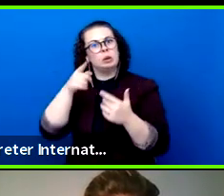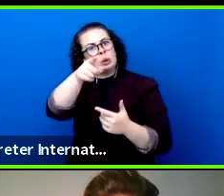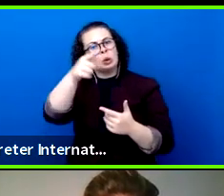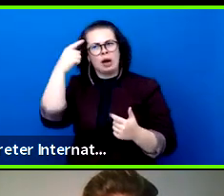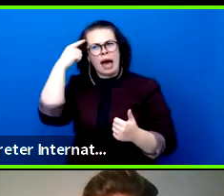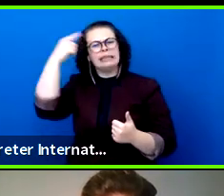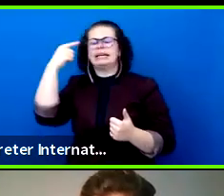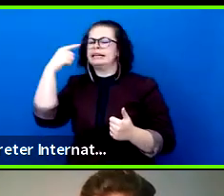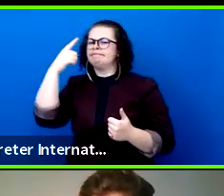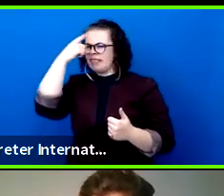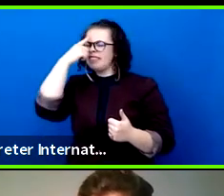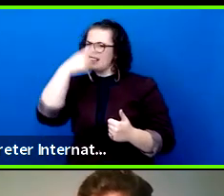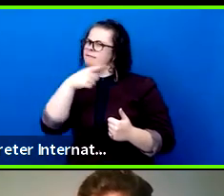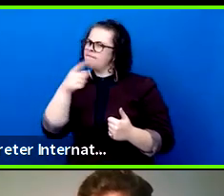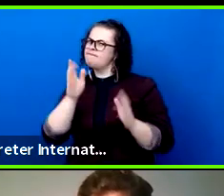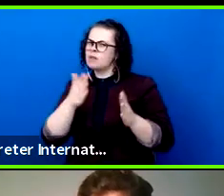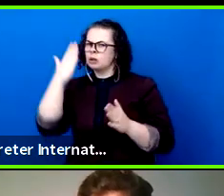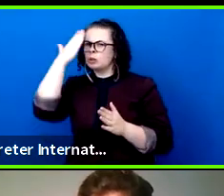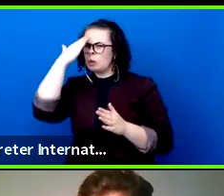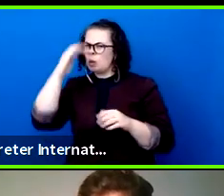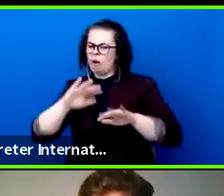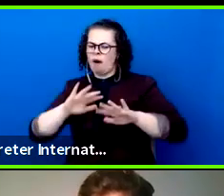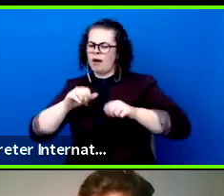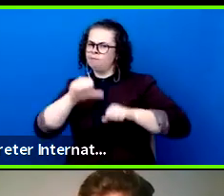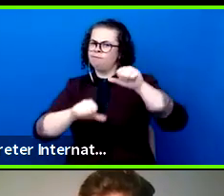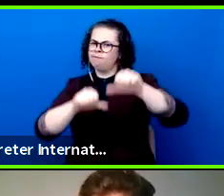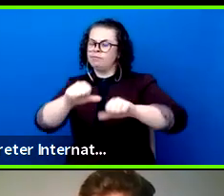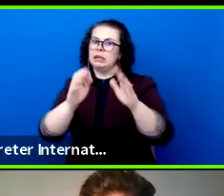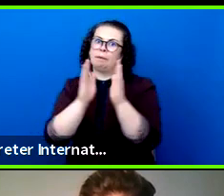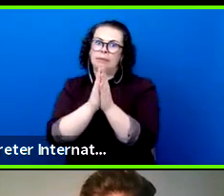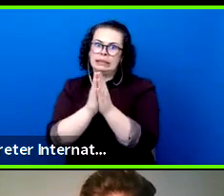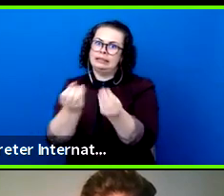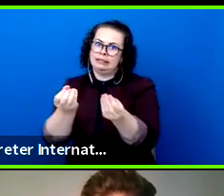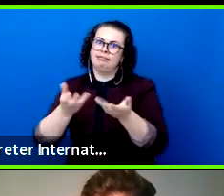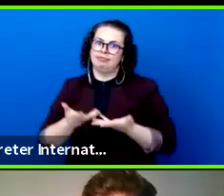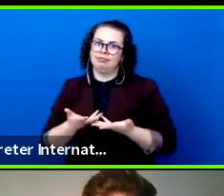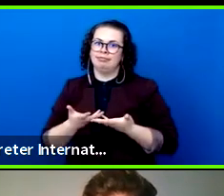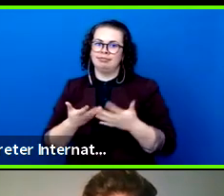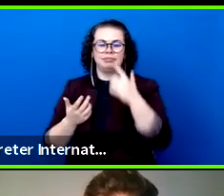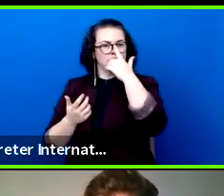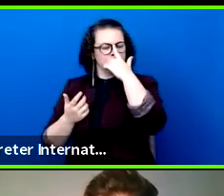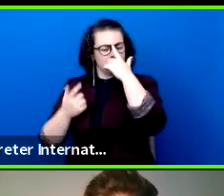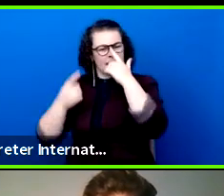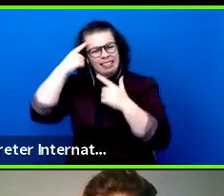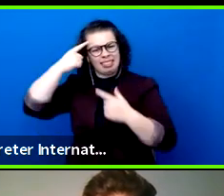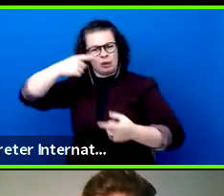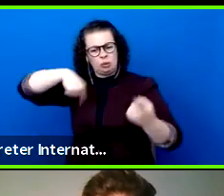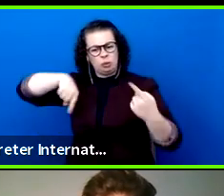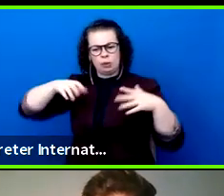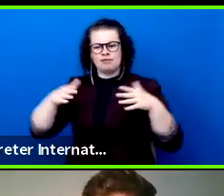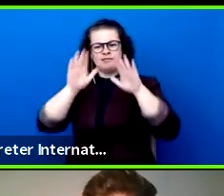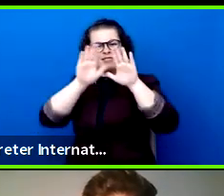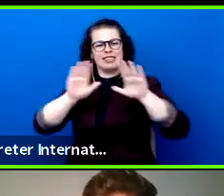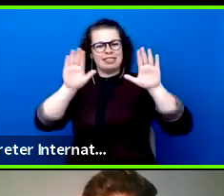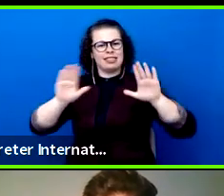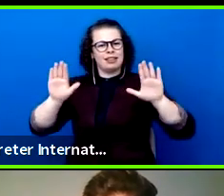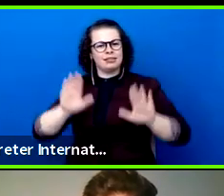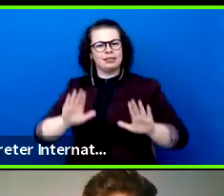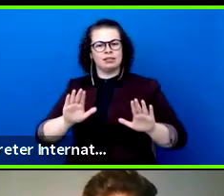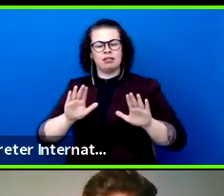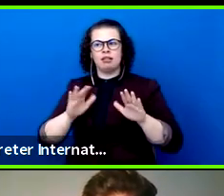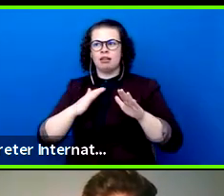of next steps, because that is really what I think is probably highest on our minds. How can we further the